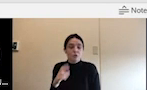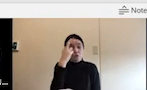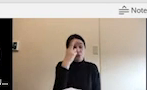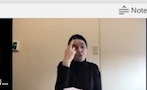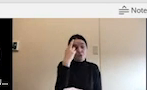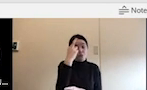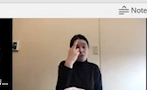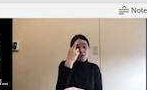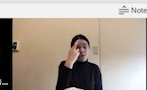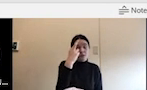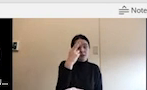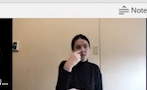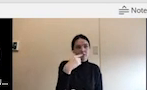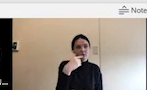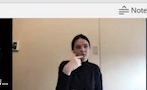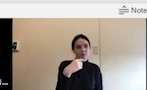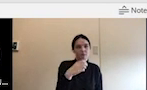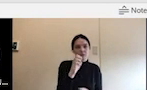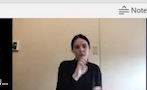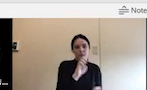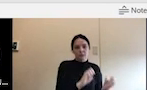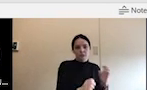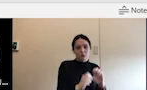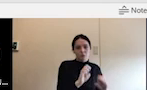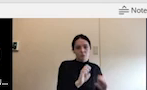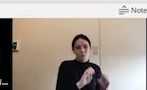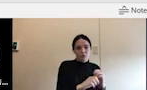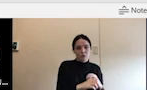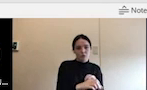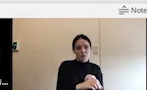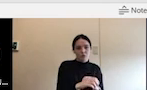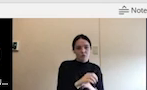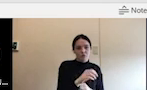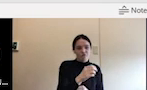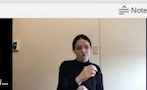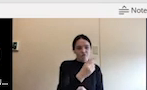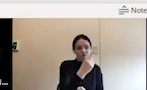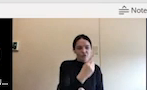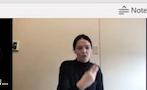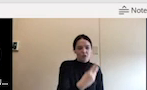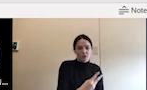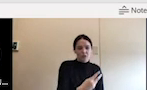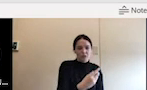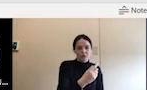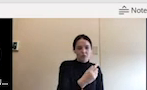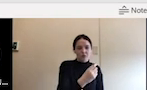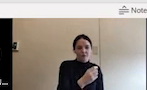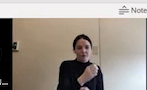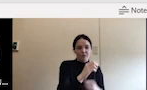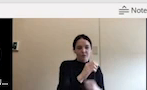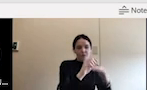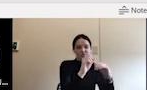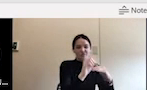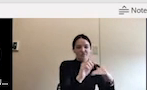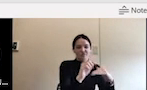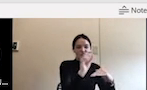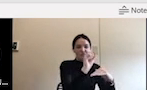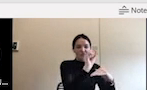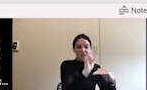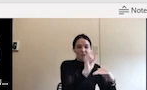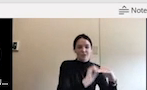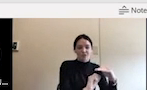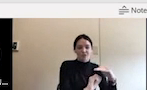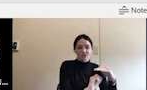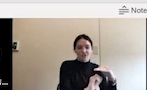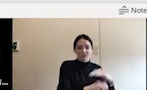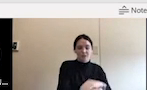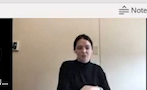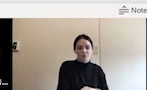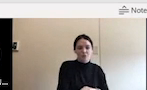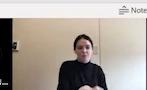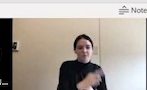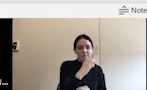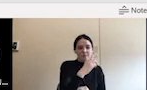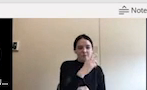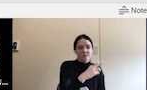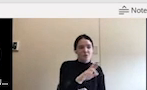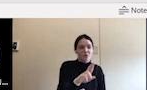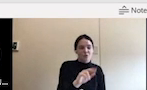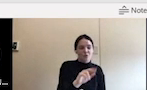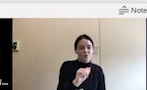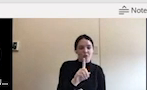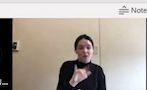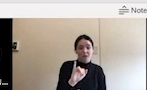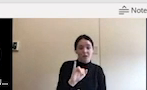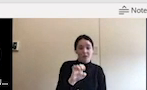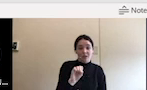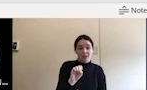this, the equations are a fraction and the radius is in the denominator, which means as you move away